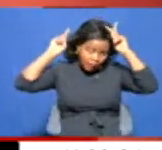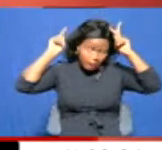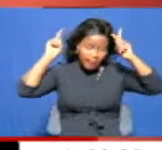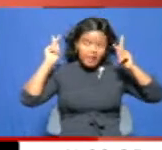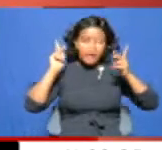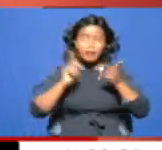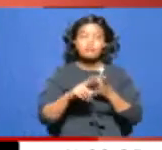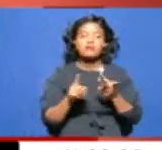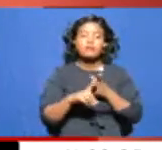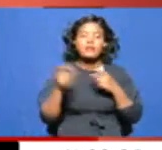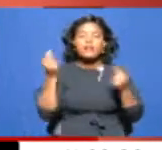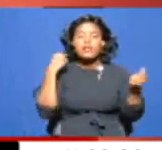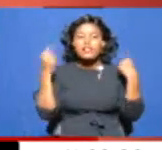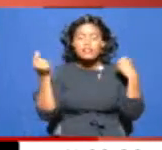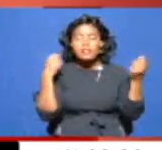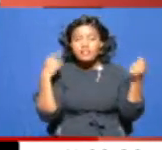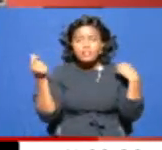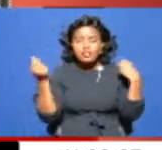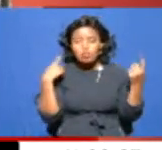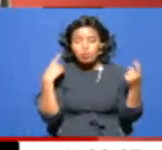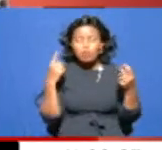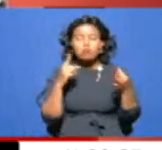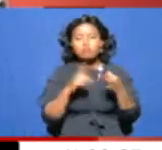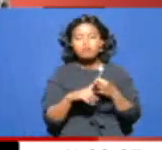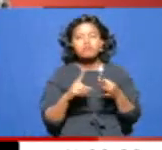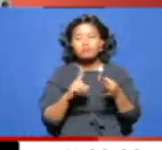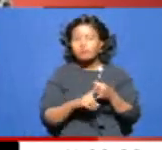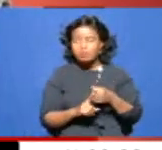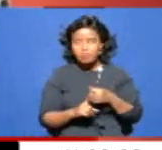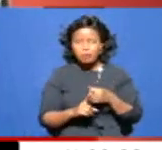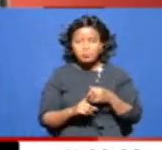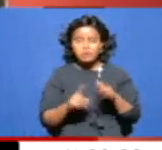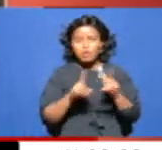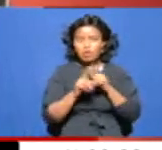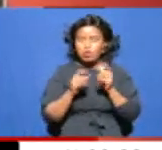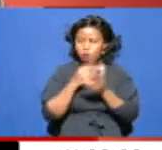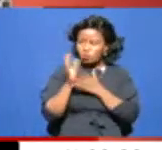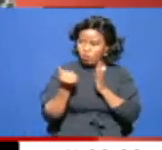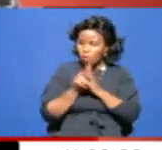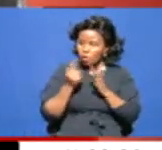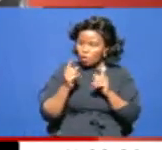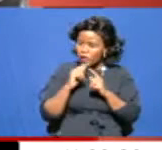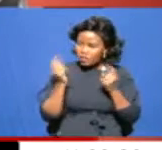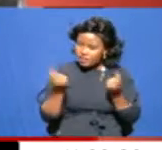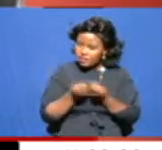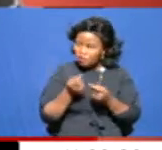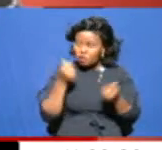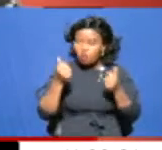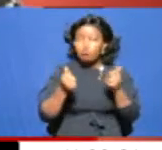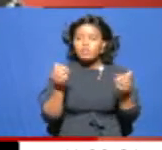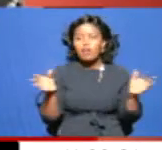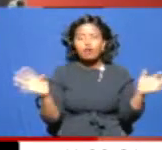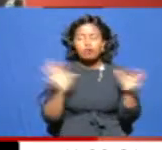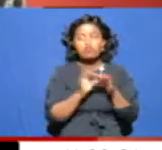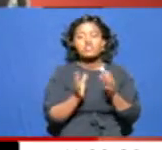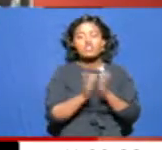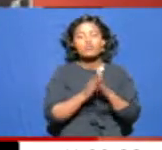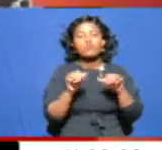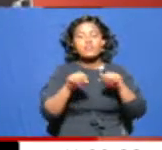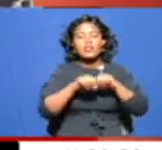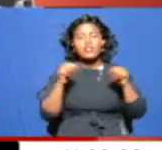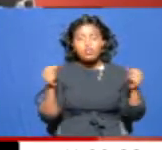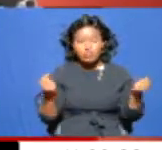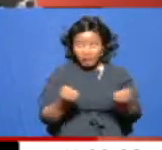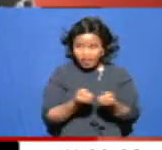Zukericho, Vihiga Bullets, for that matter. These are teams that are associated with the society, and when they do